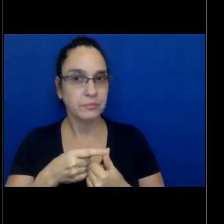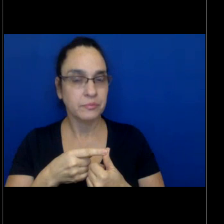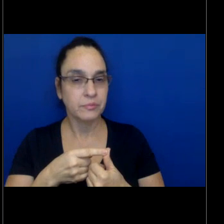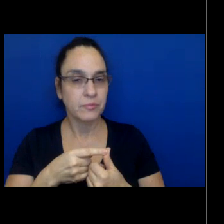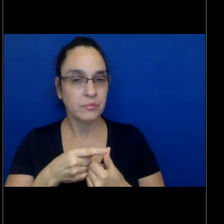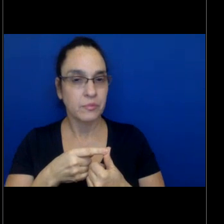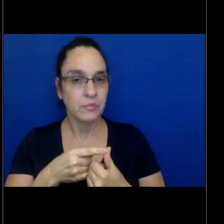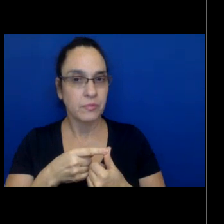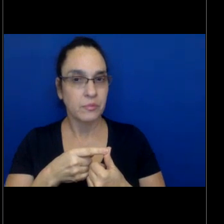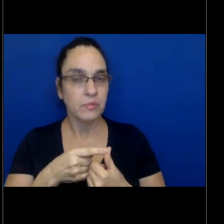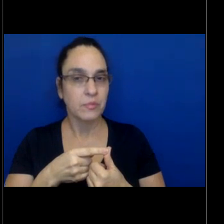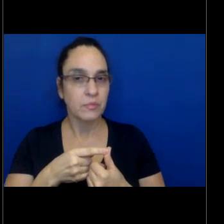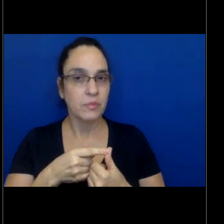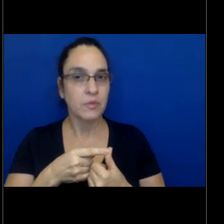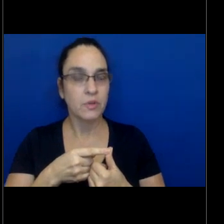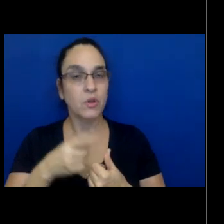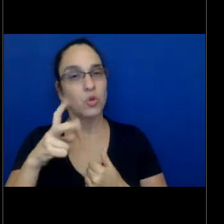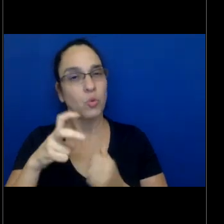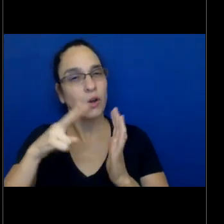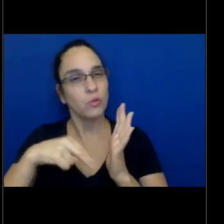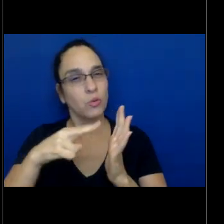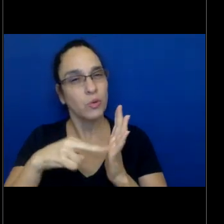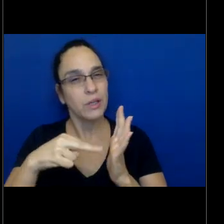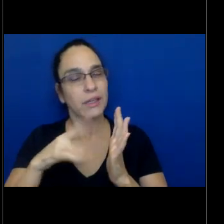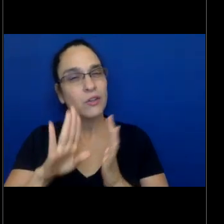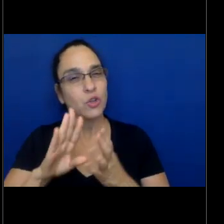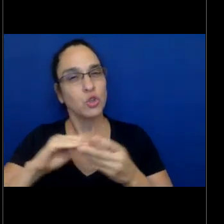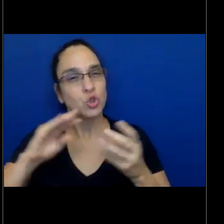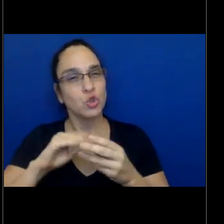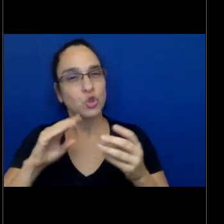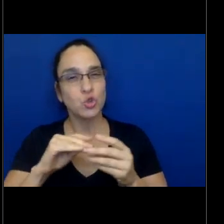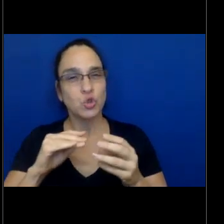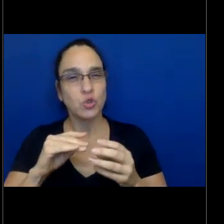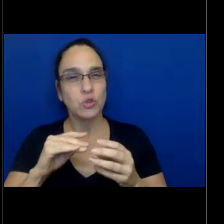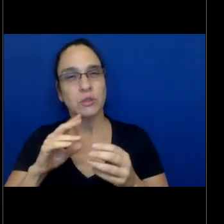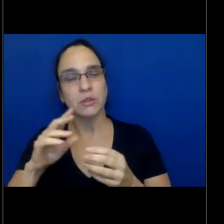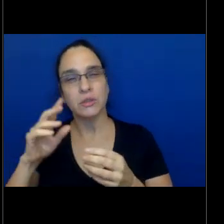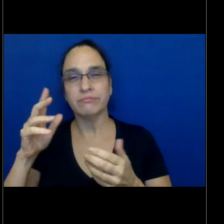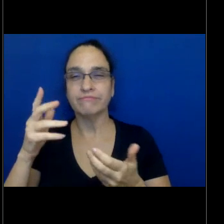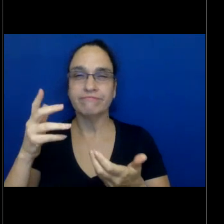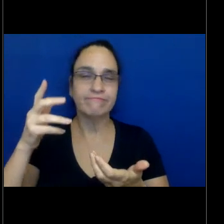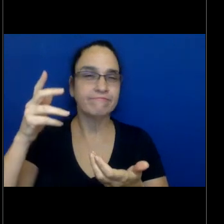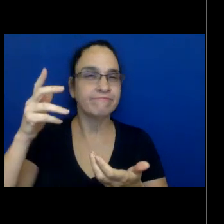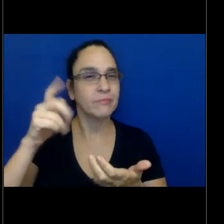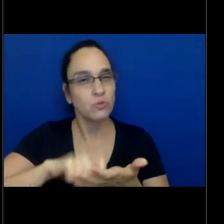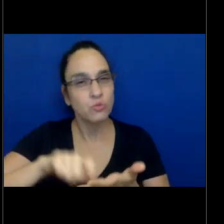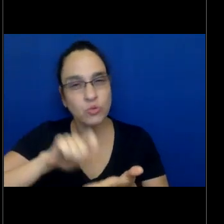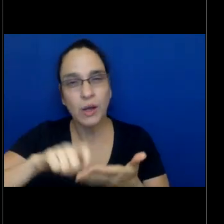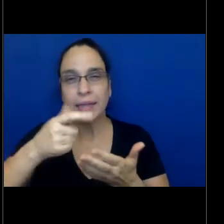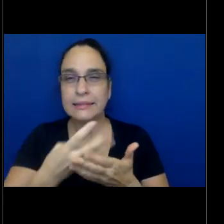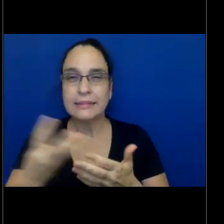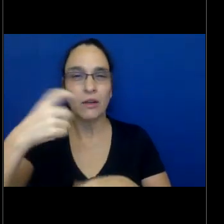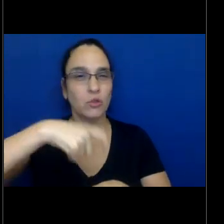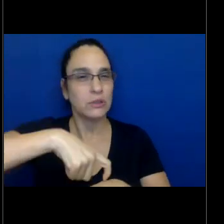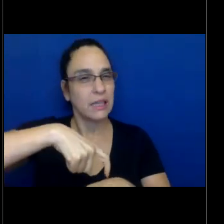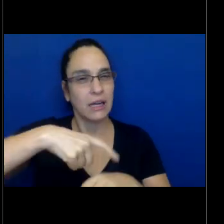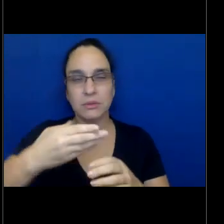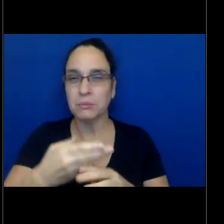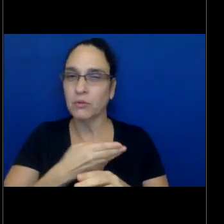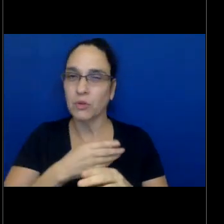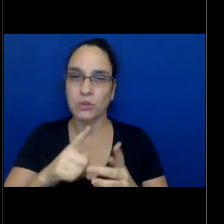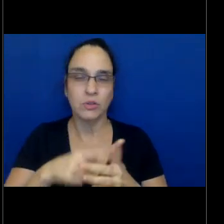your head many times over before you write even a single word. This was not clear to me early on. I would start writing and then I'll